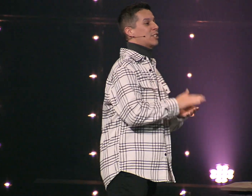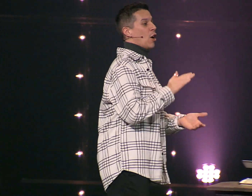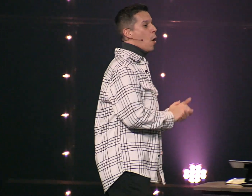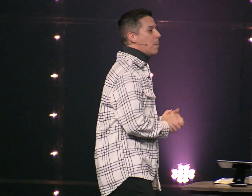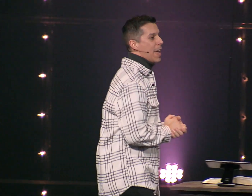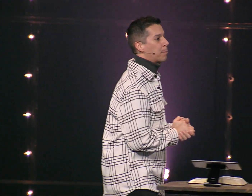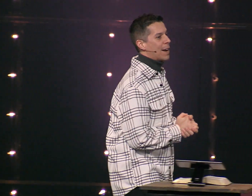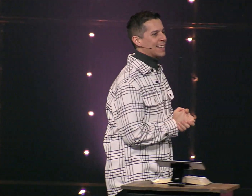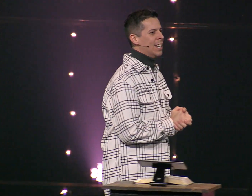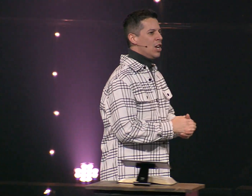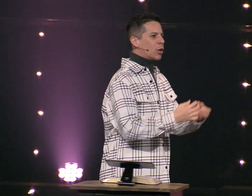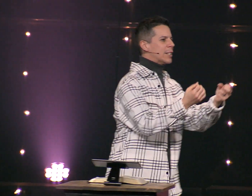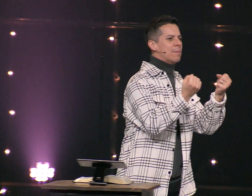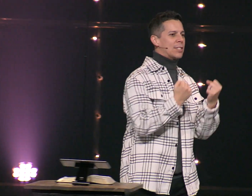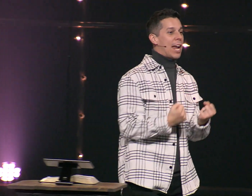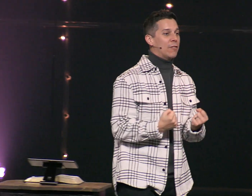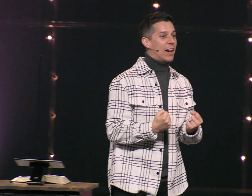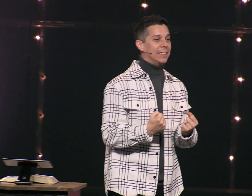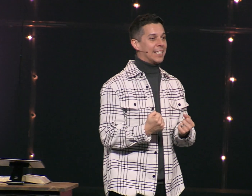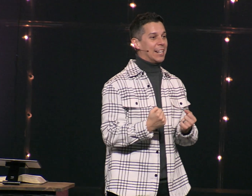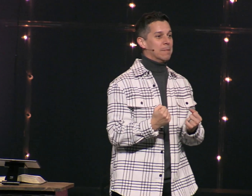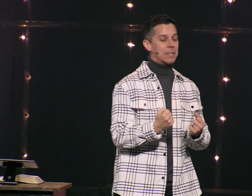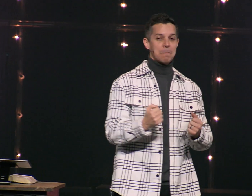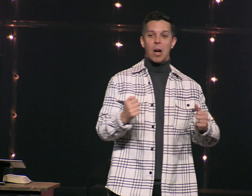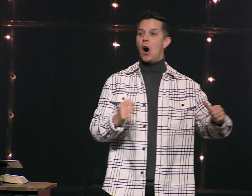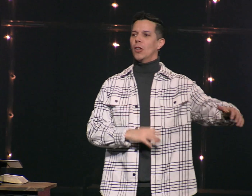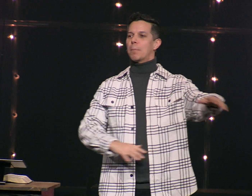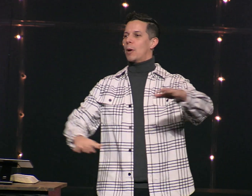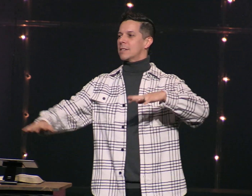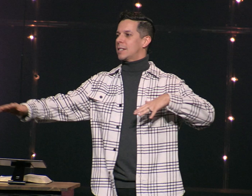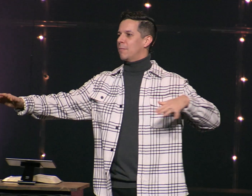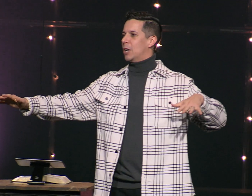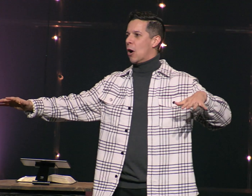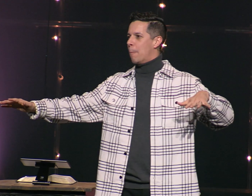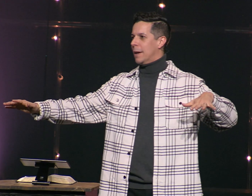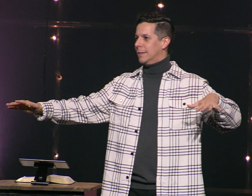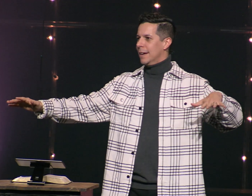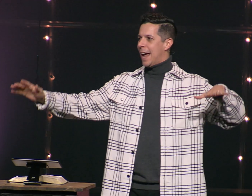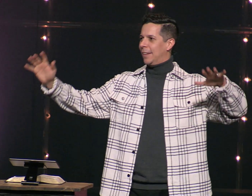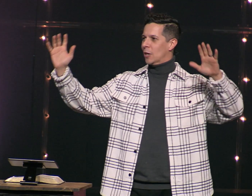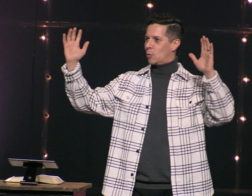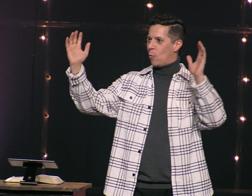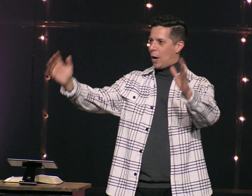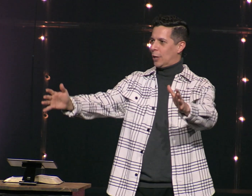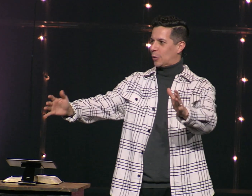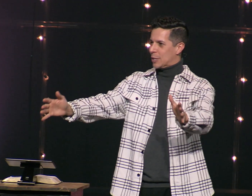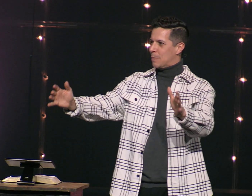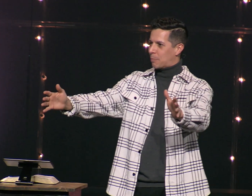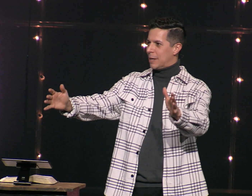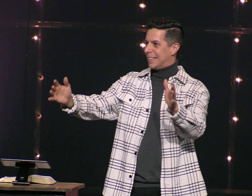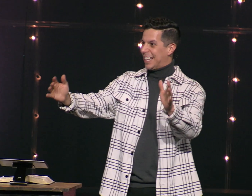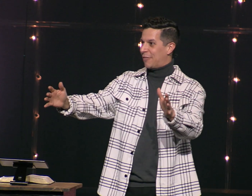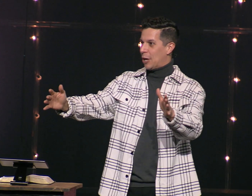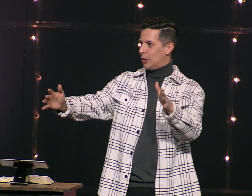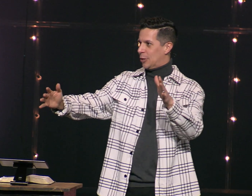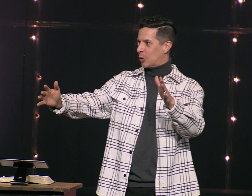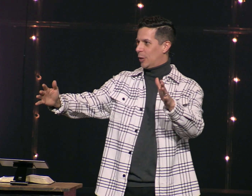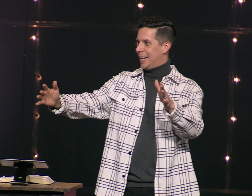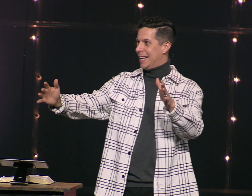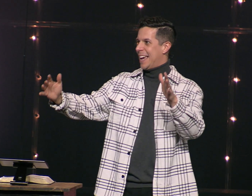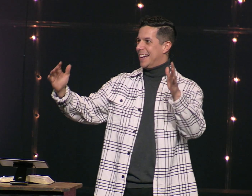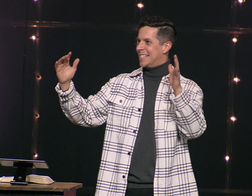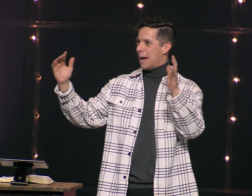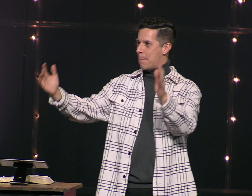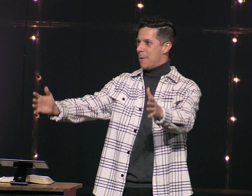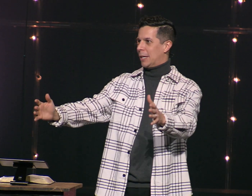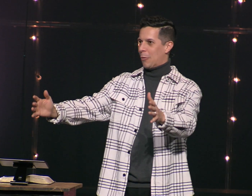2 weeks to open that present. Christmas Day finally comes. All the presents have been opened and there's one Christmas present left under the